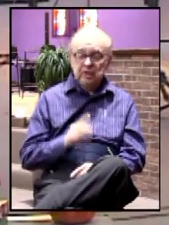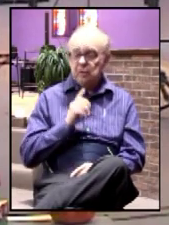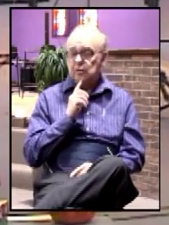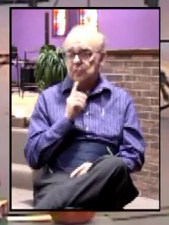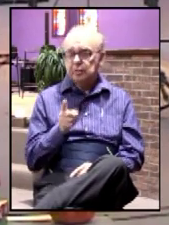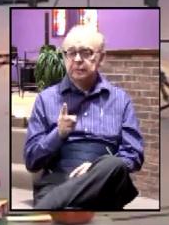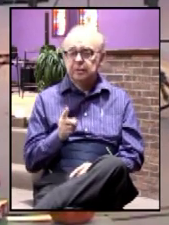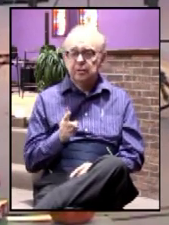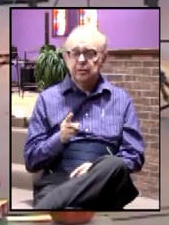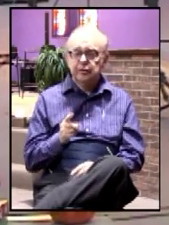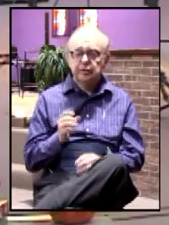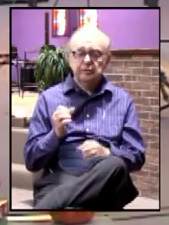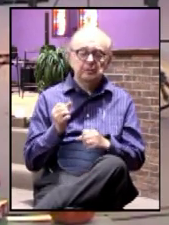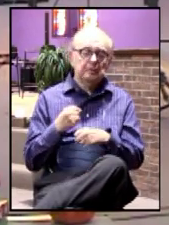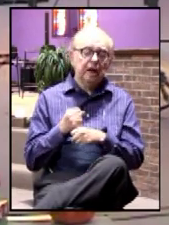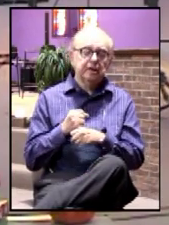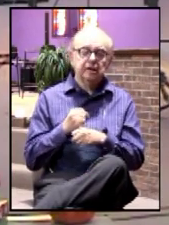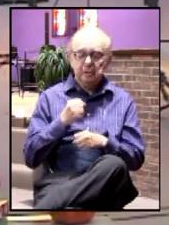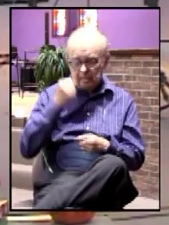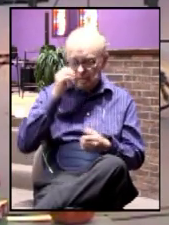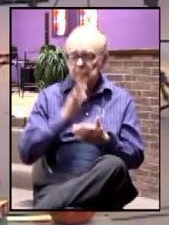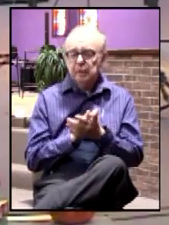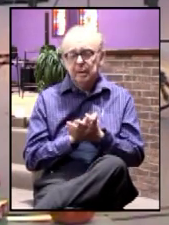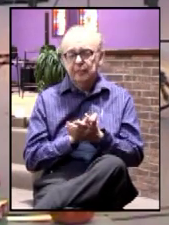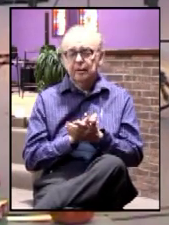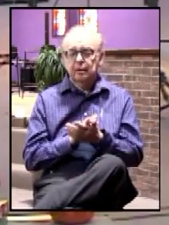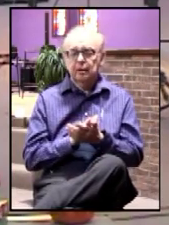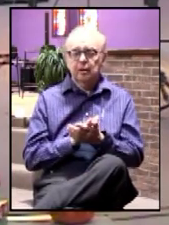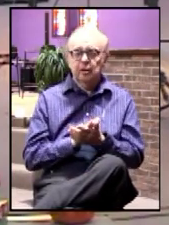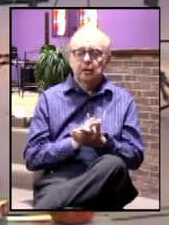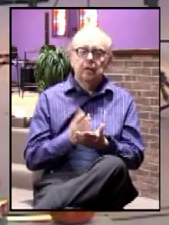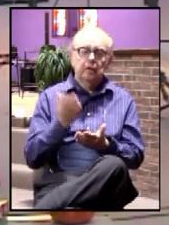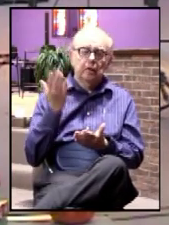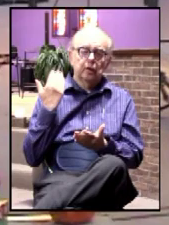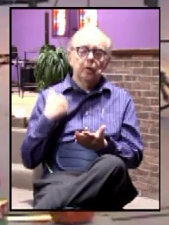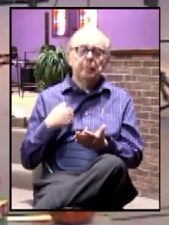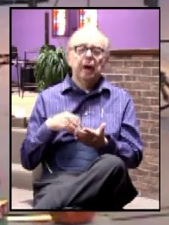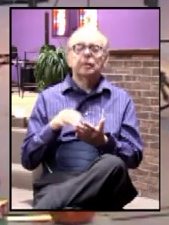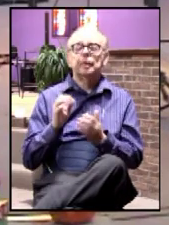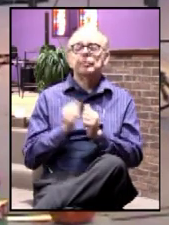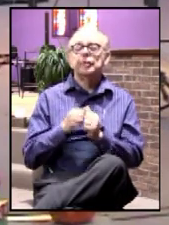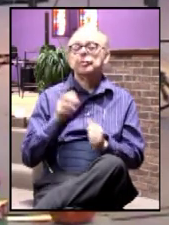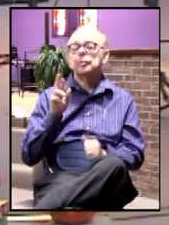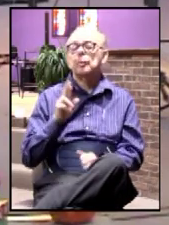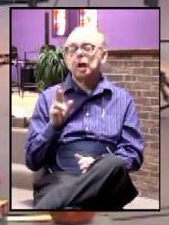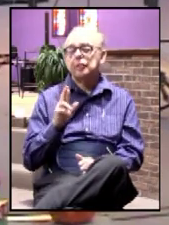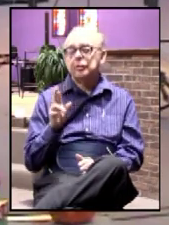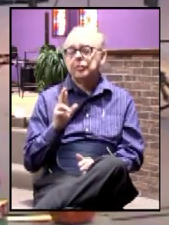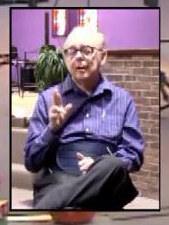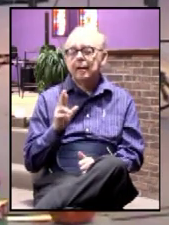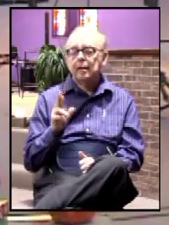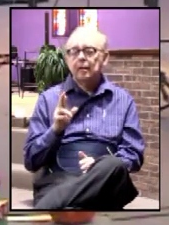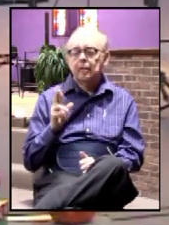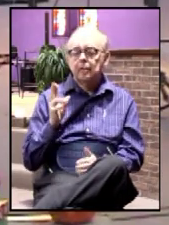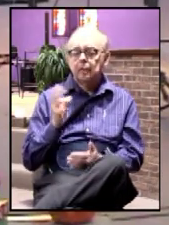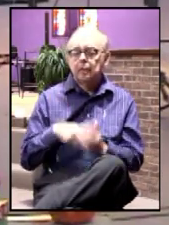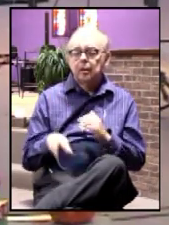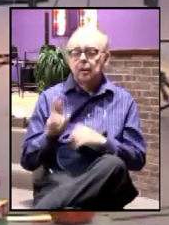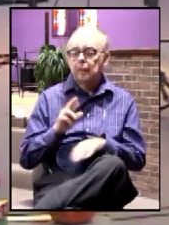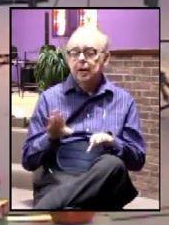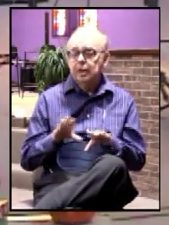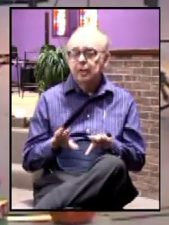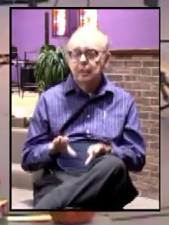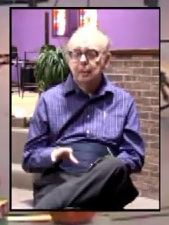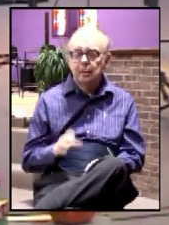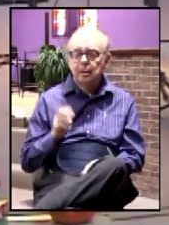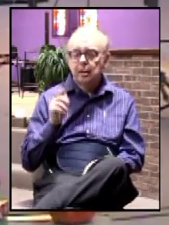it's really just make-believe. But if you go back to Mr. Rogers, what Mr.